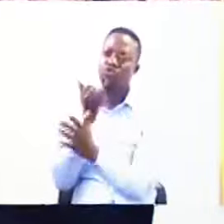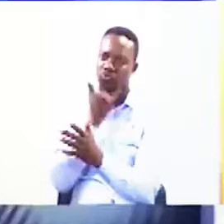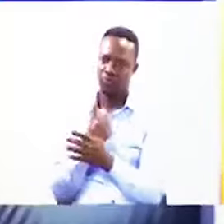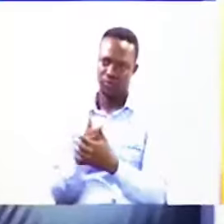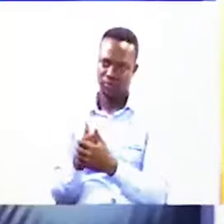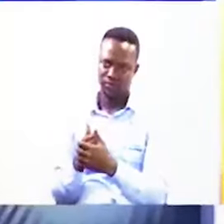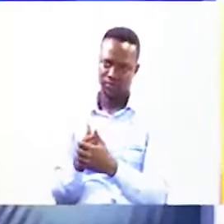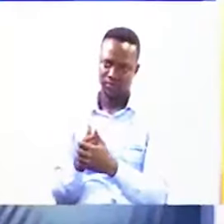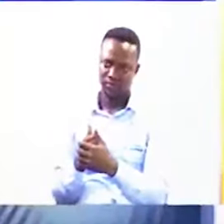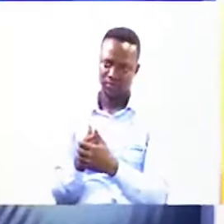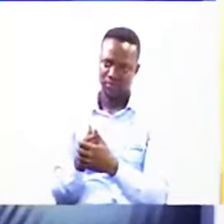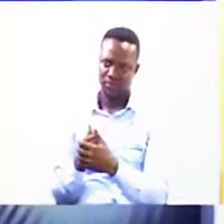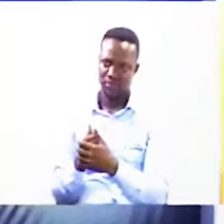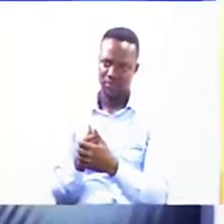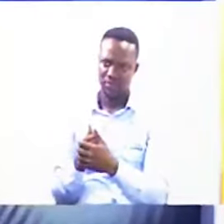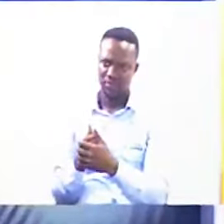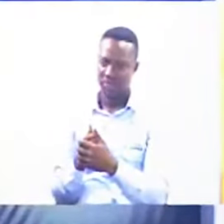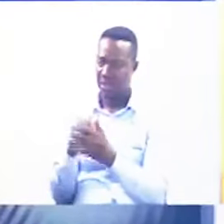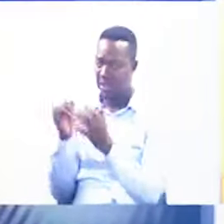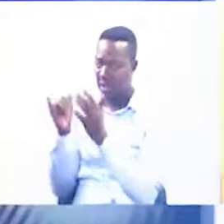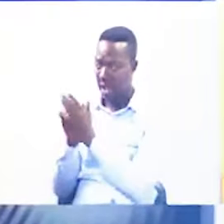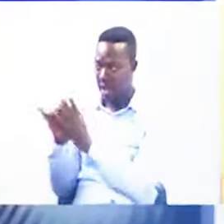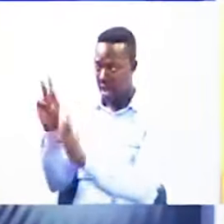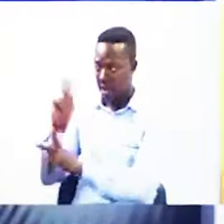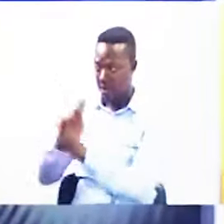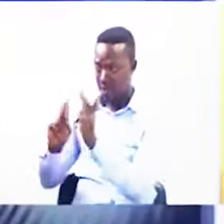These brethren seem to have some reservation